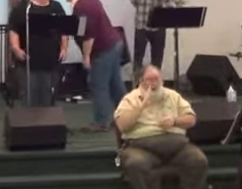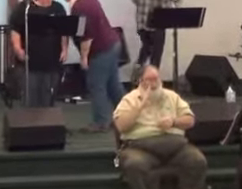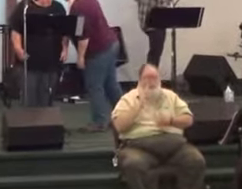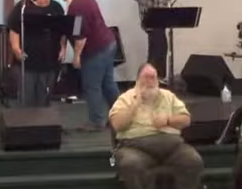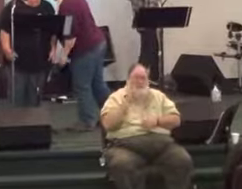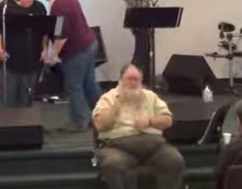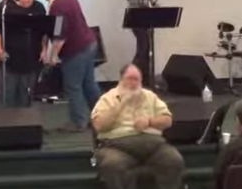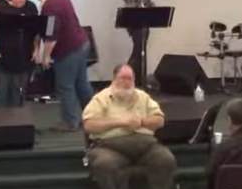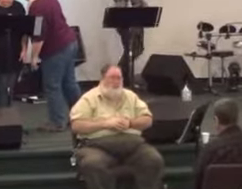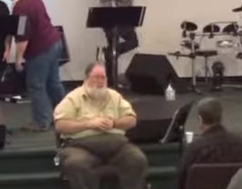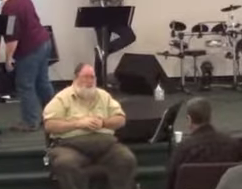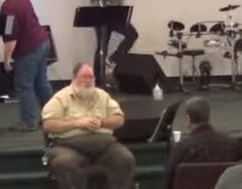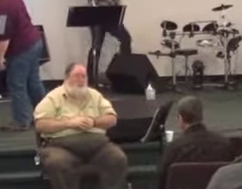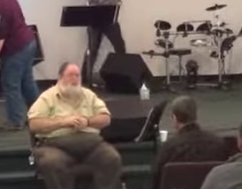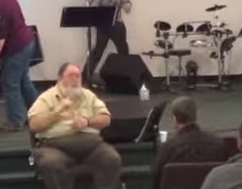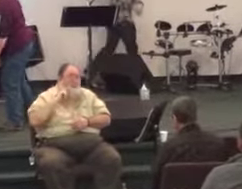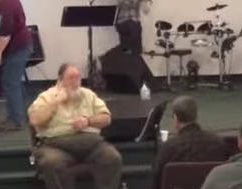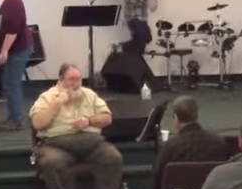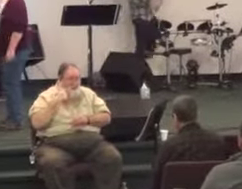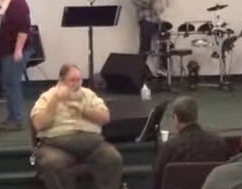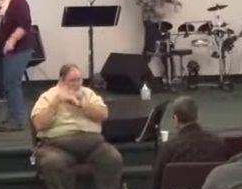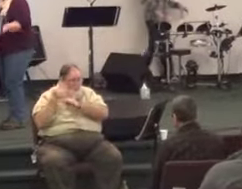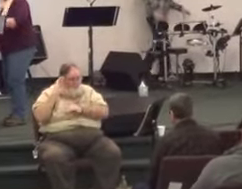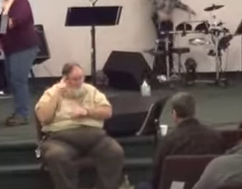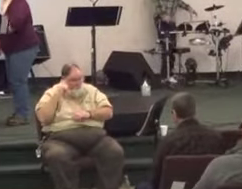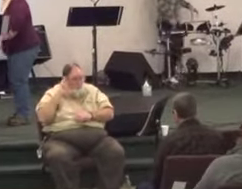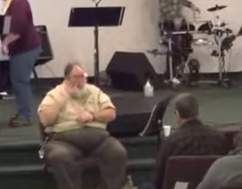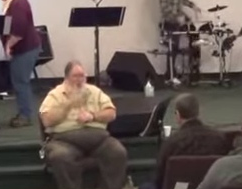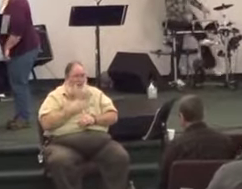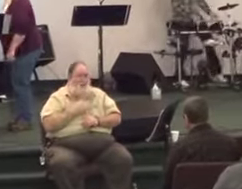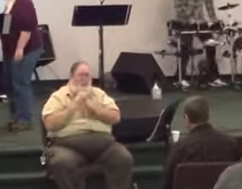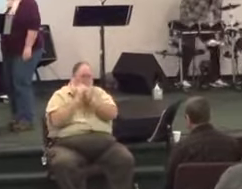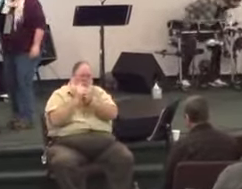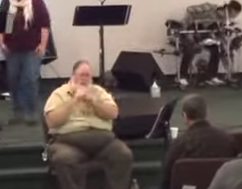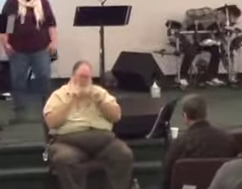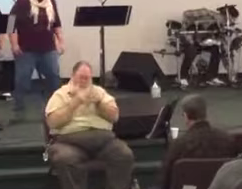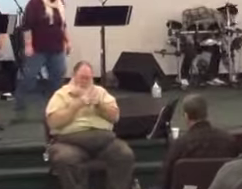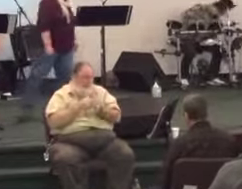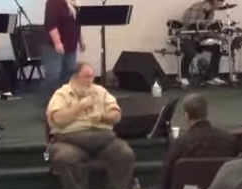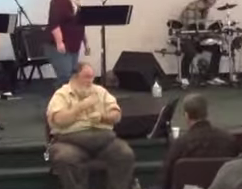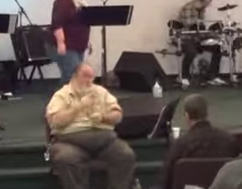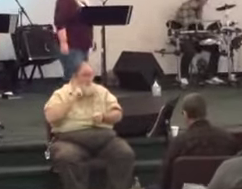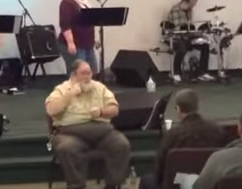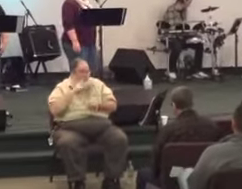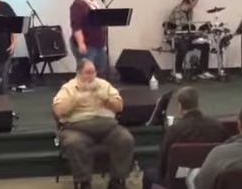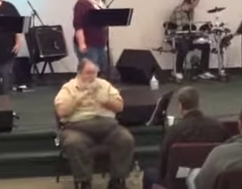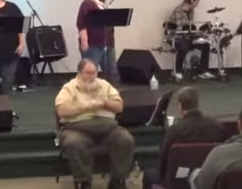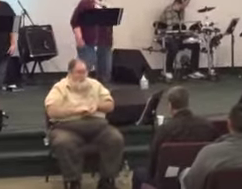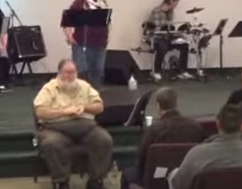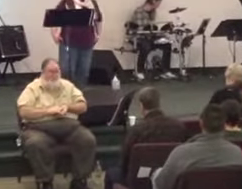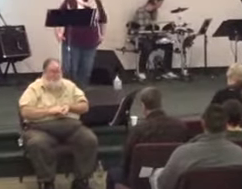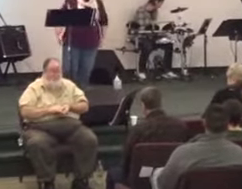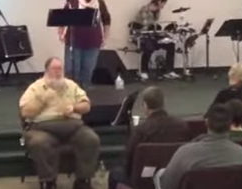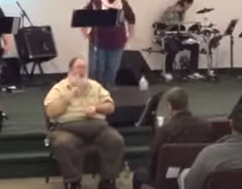a serious calling for our worship team, and they take it seriously. I picked the scripture